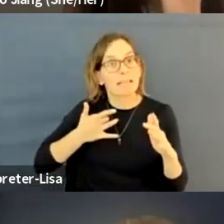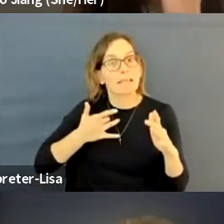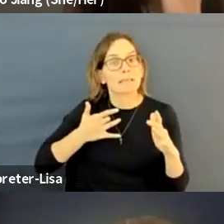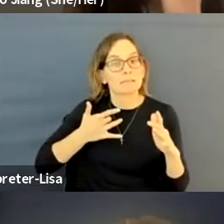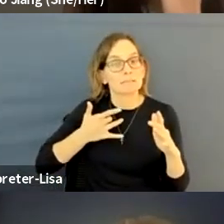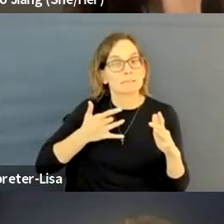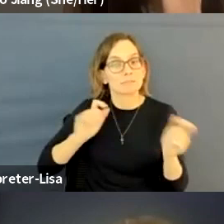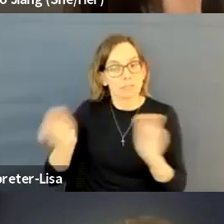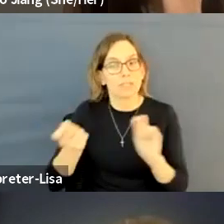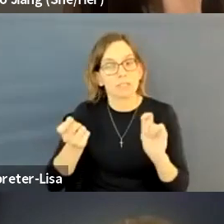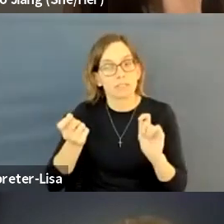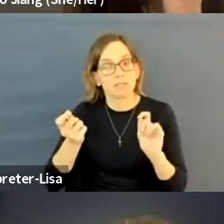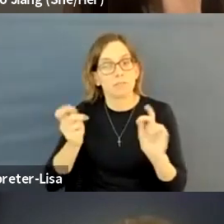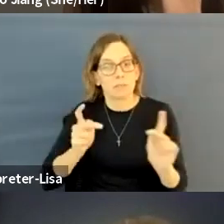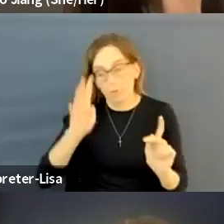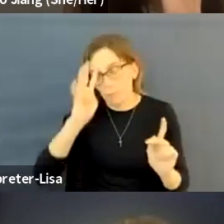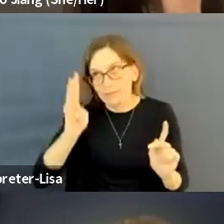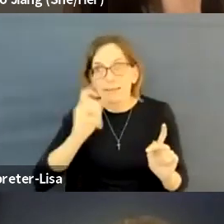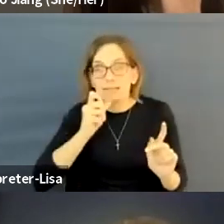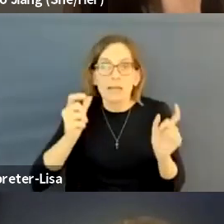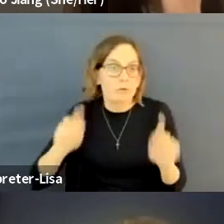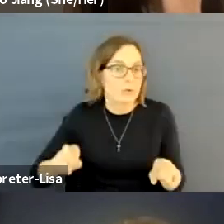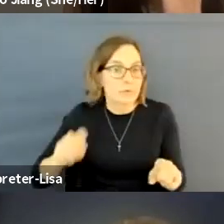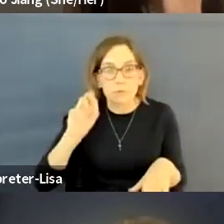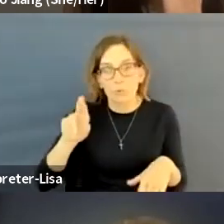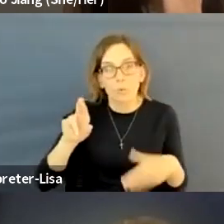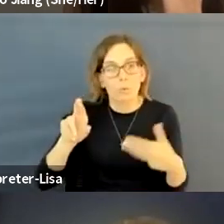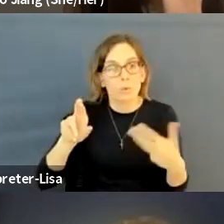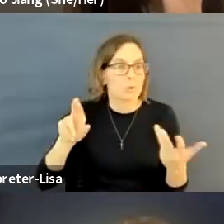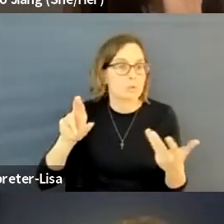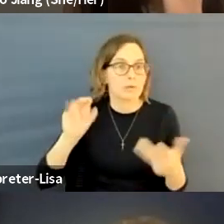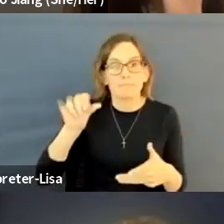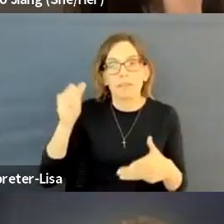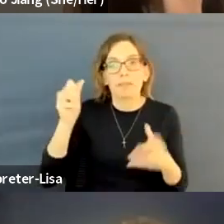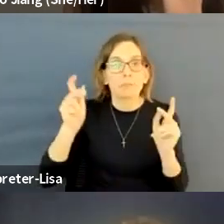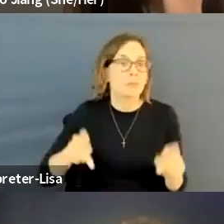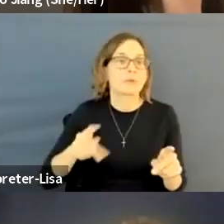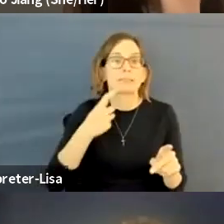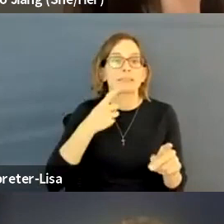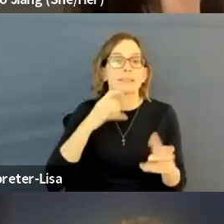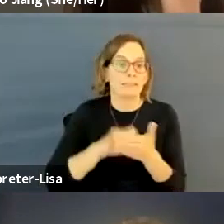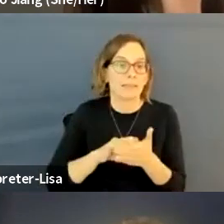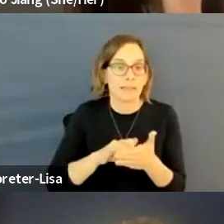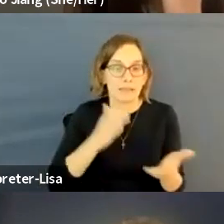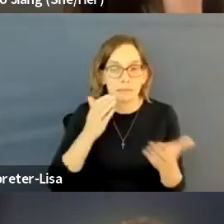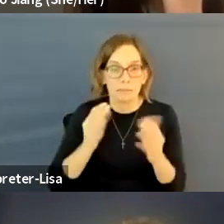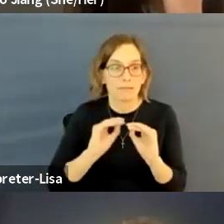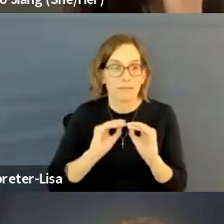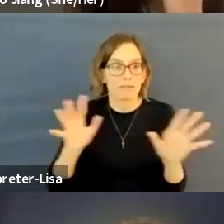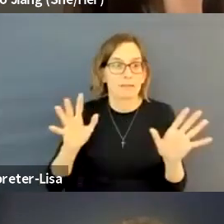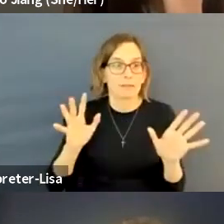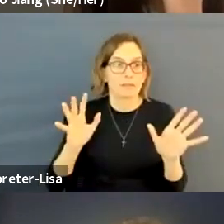and pretending it wasn't heard. Or when someone else says it, the credit goes to someone else.